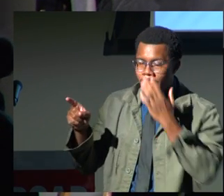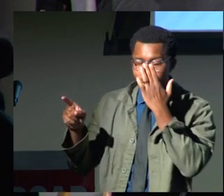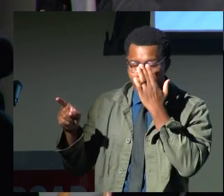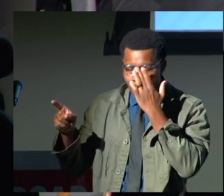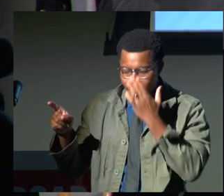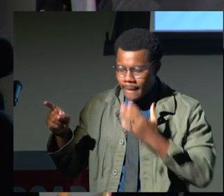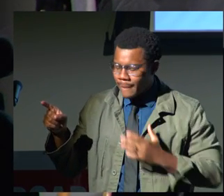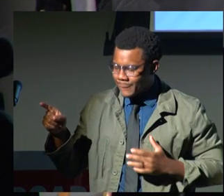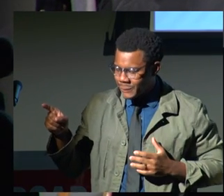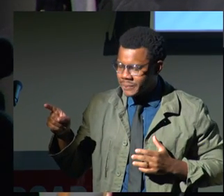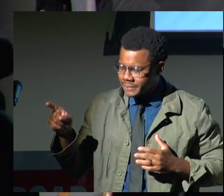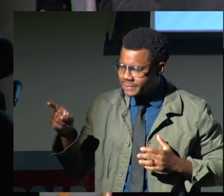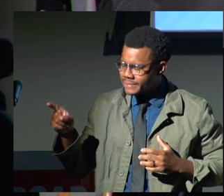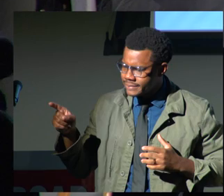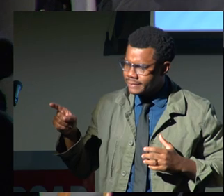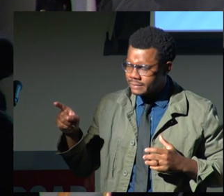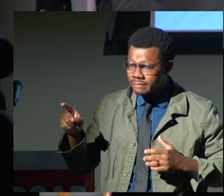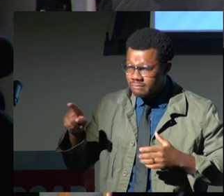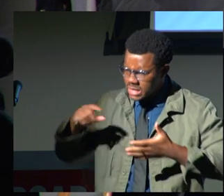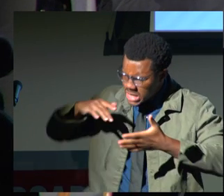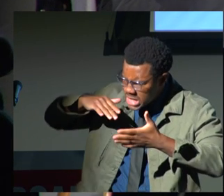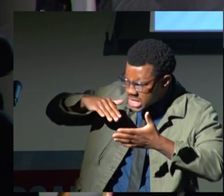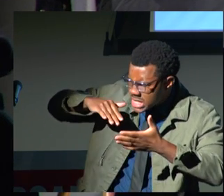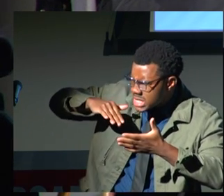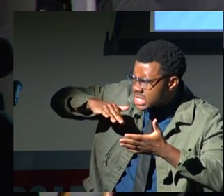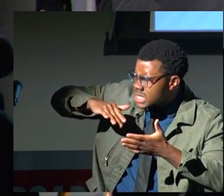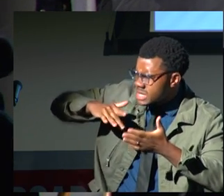you really, really, really, you got loads of books, Lucian Freud,